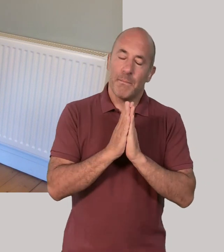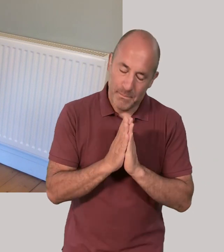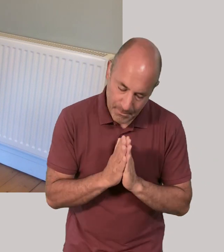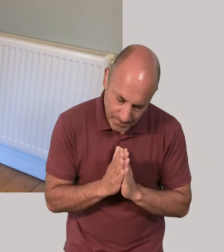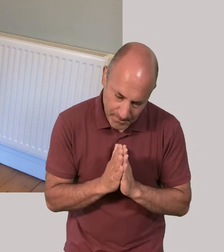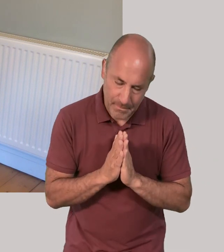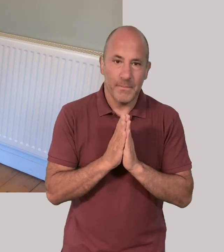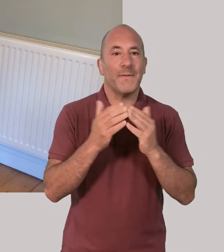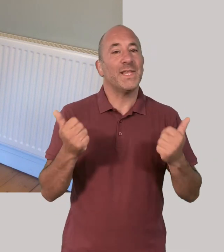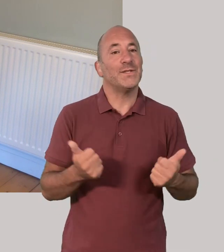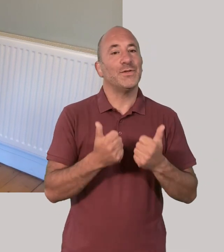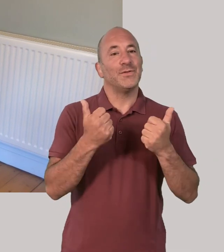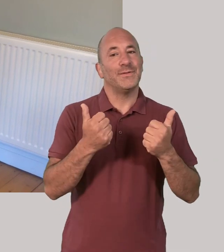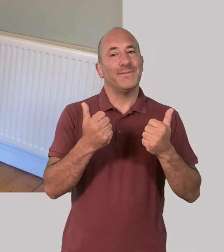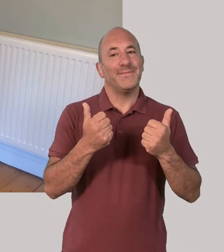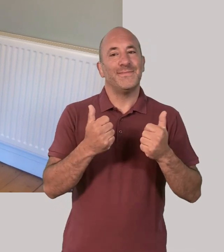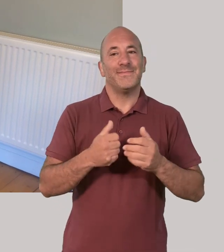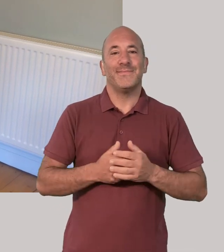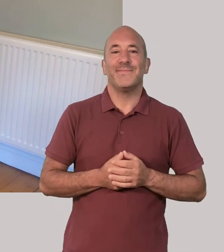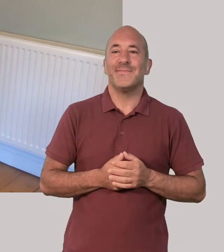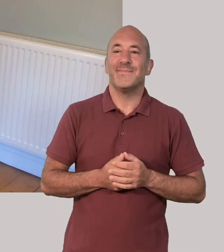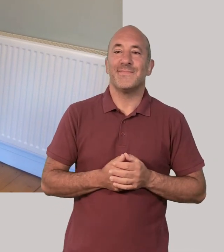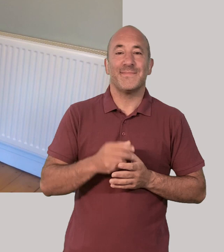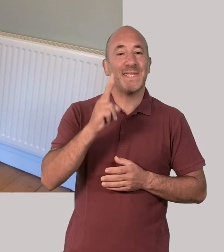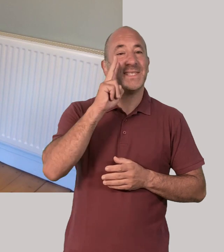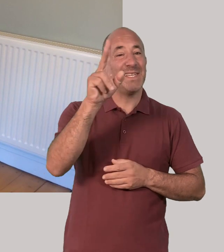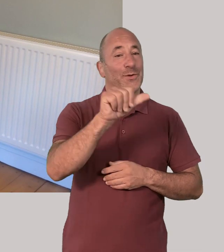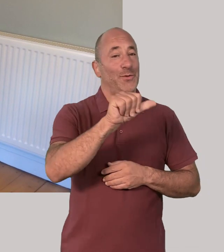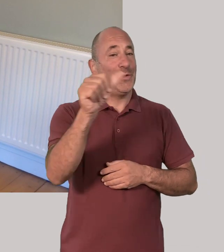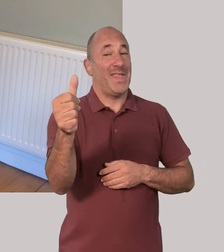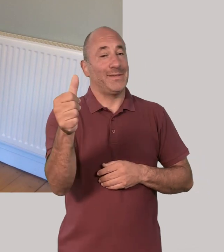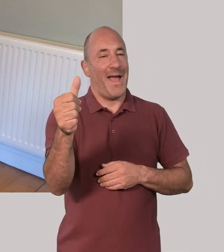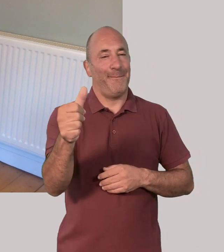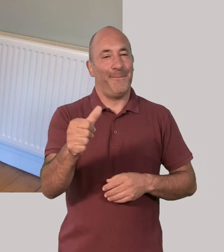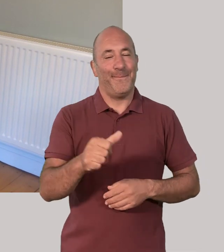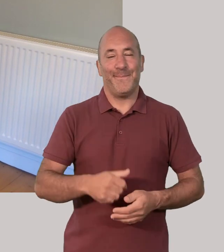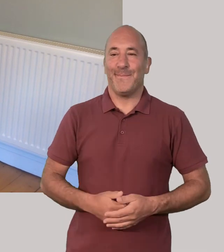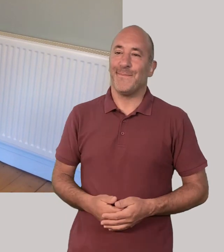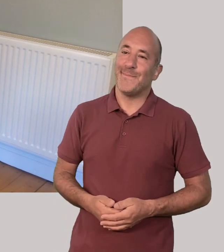finish. See you next time.